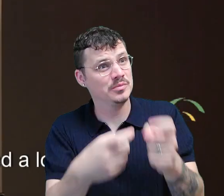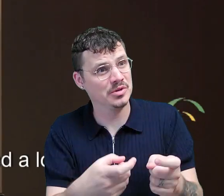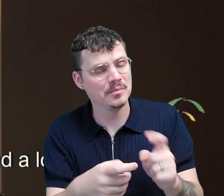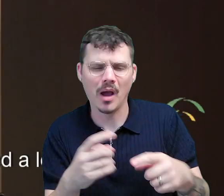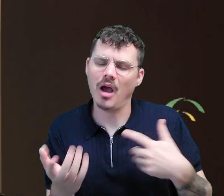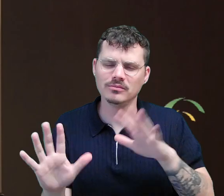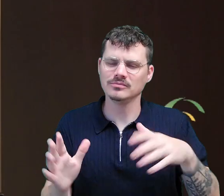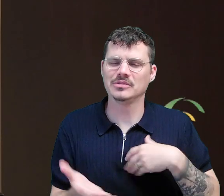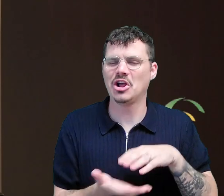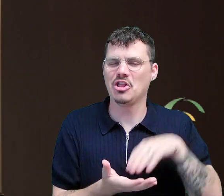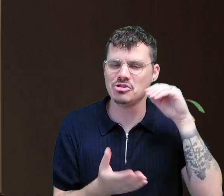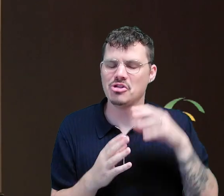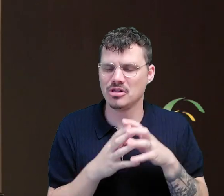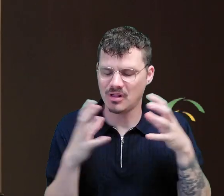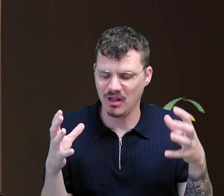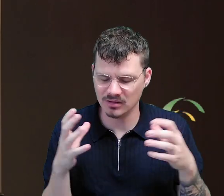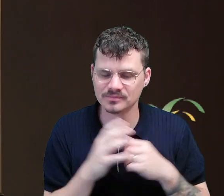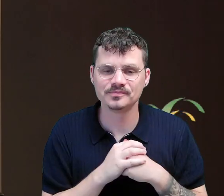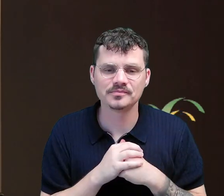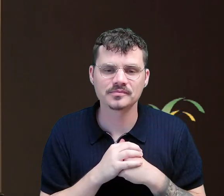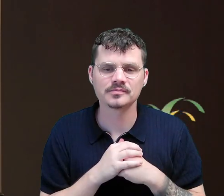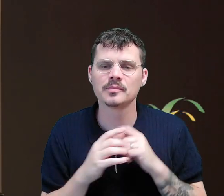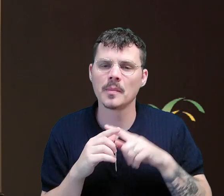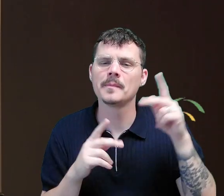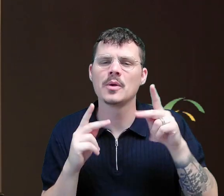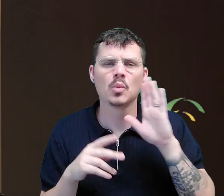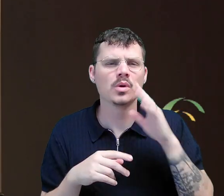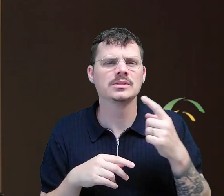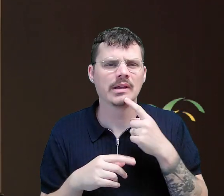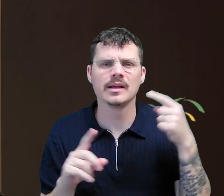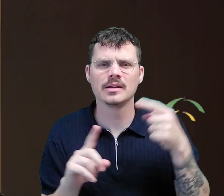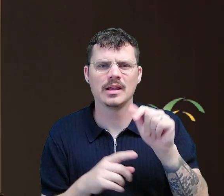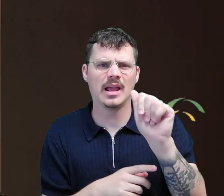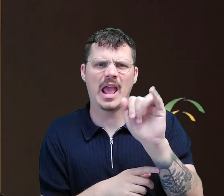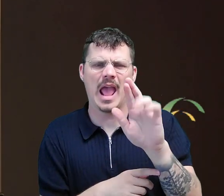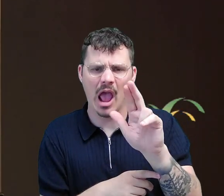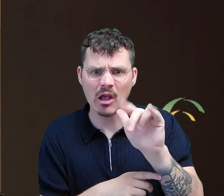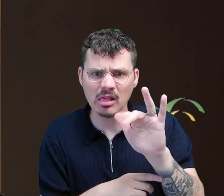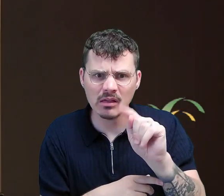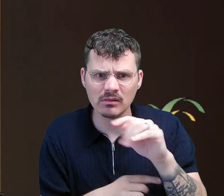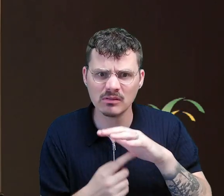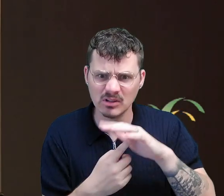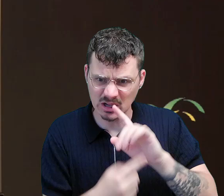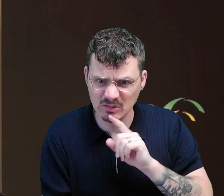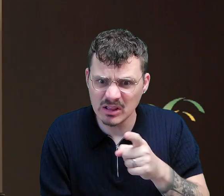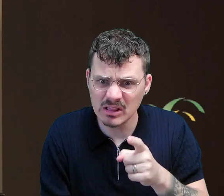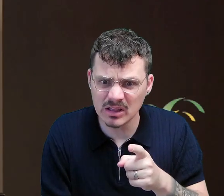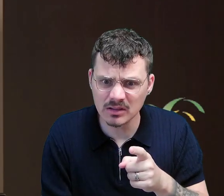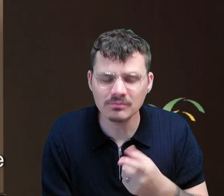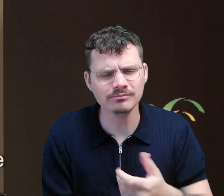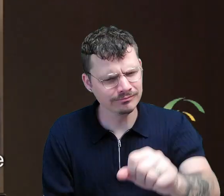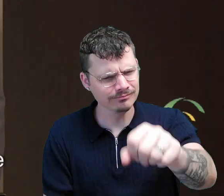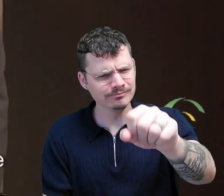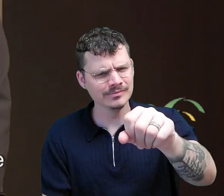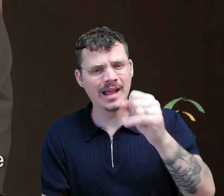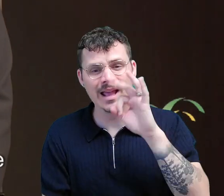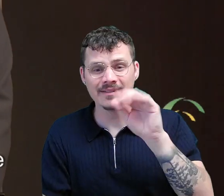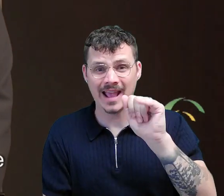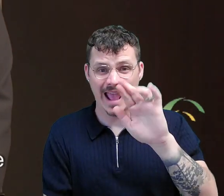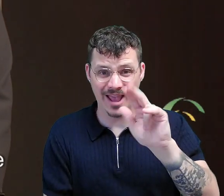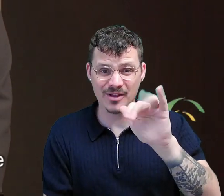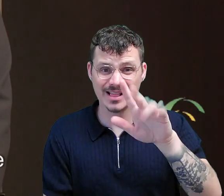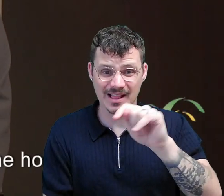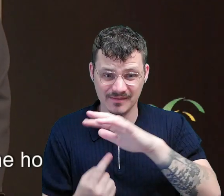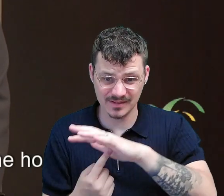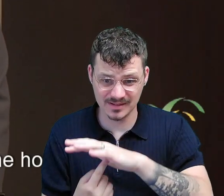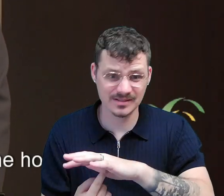I learned a lot. But people will say, airlift, really? Yes. If airlift is what you